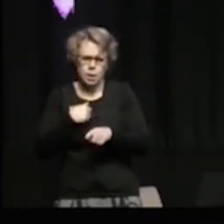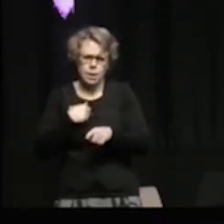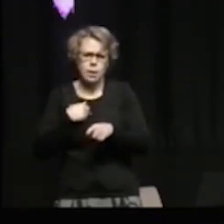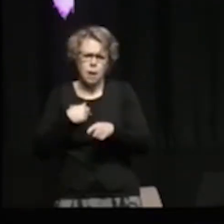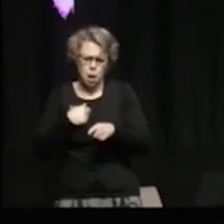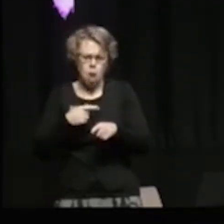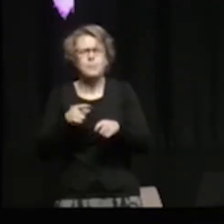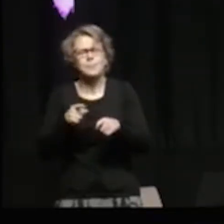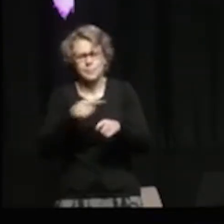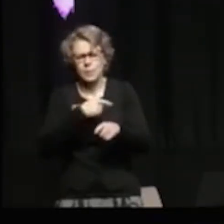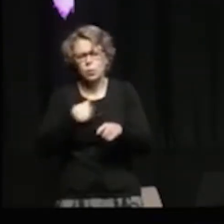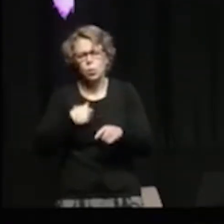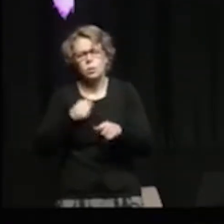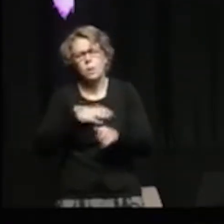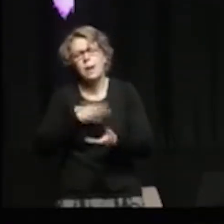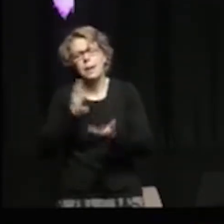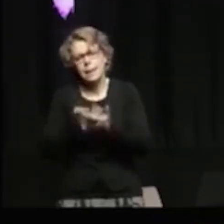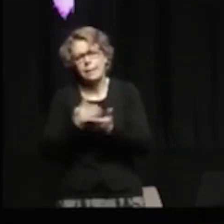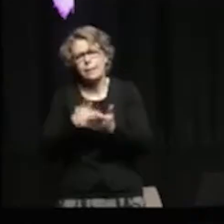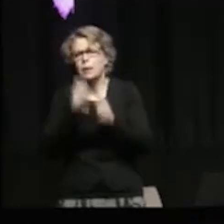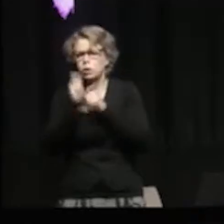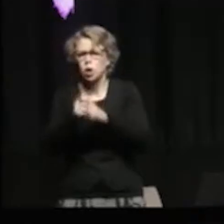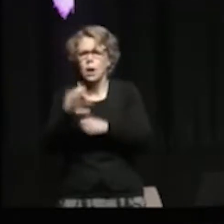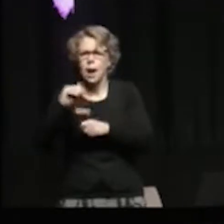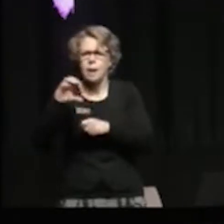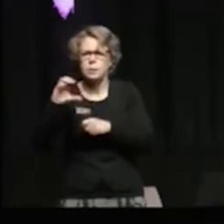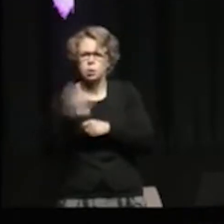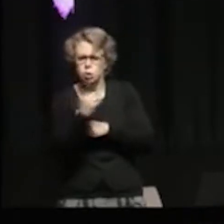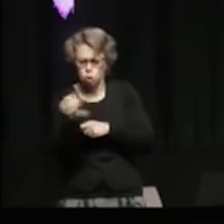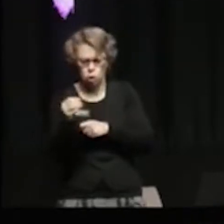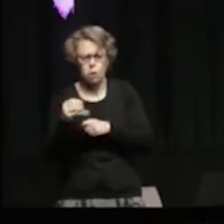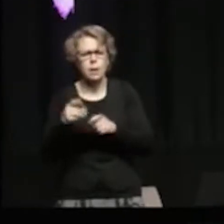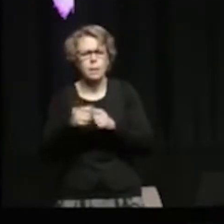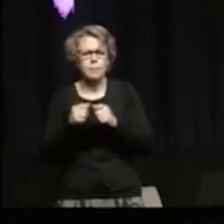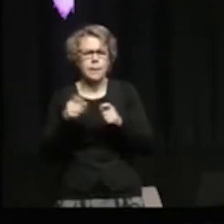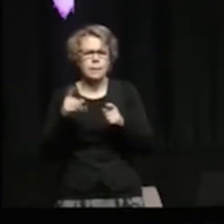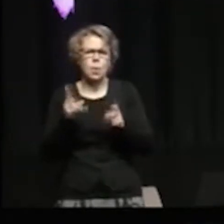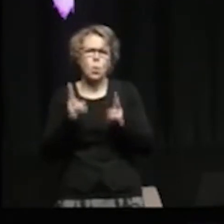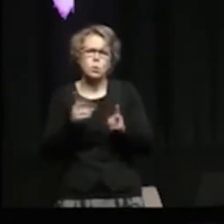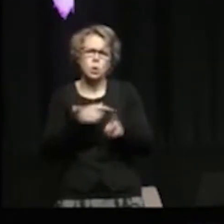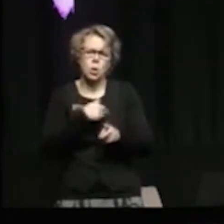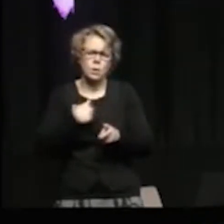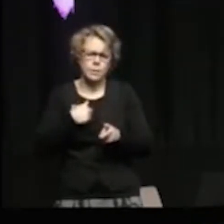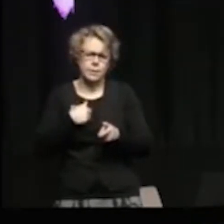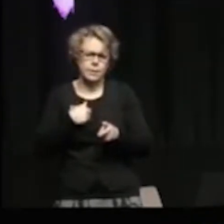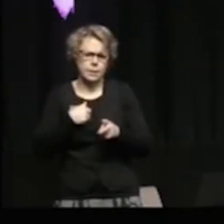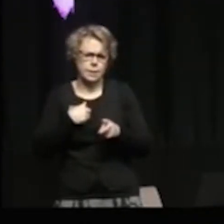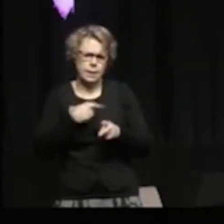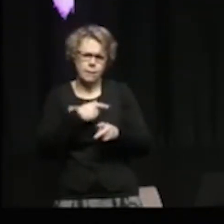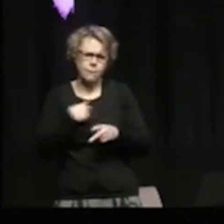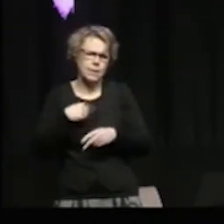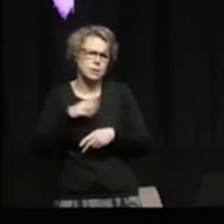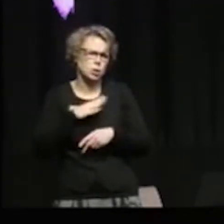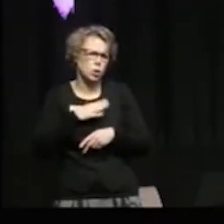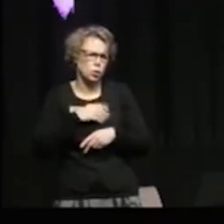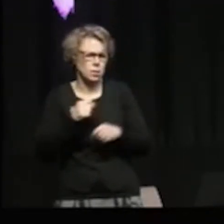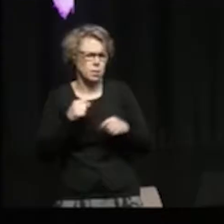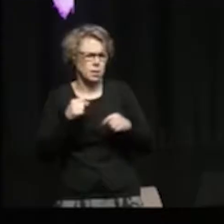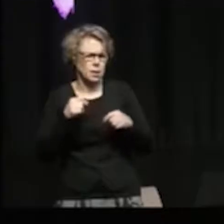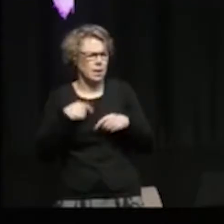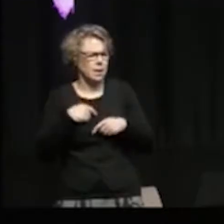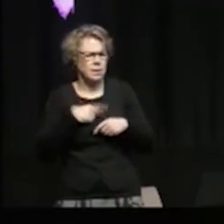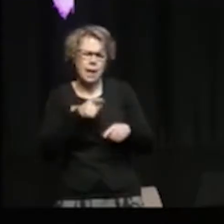to bring that to our attention. But also to learn about economic, social, and cultural rights, because I think that there is a perception